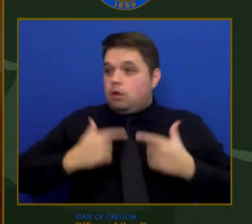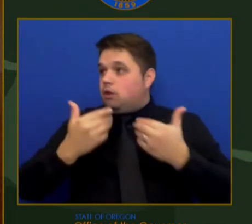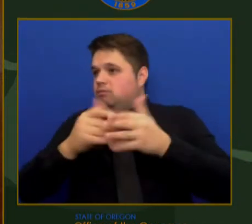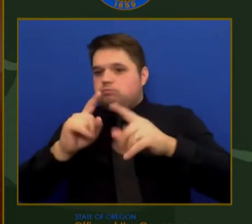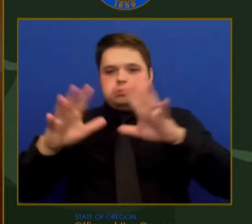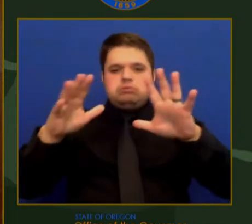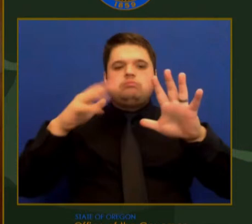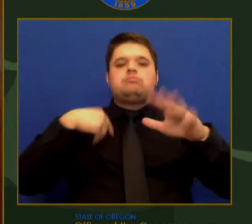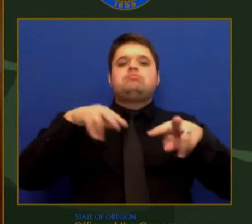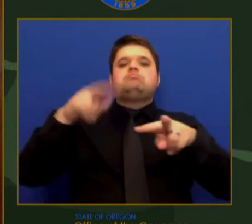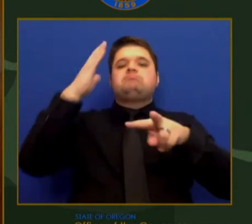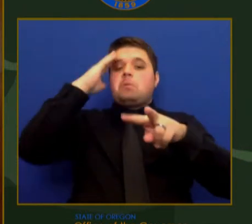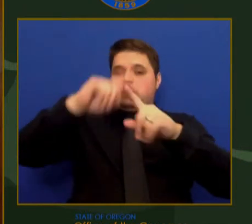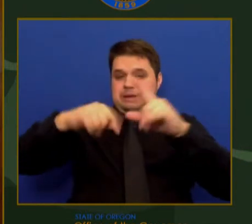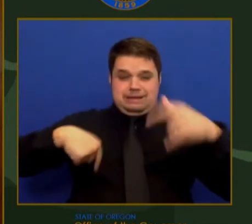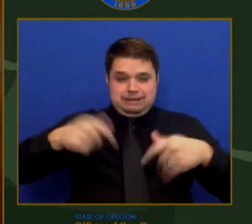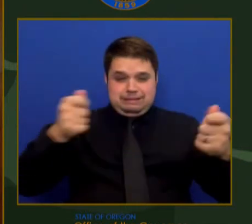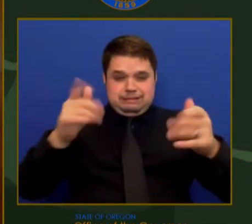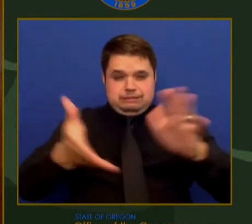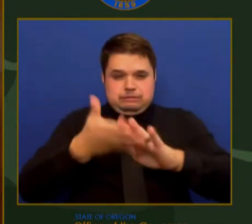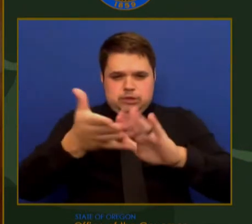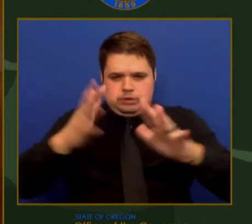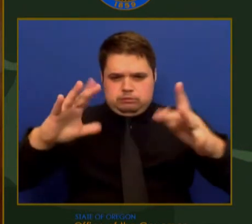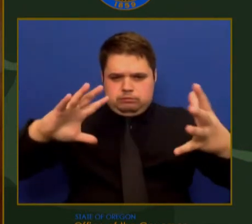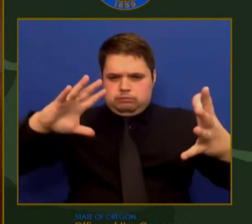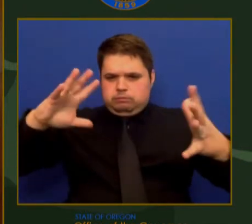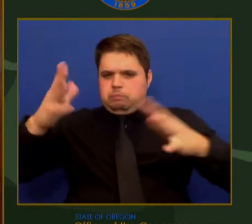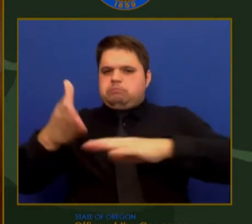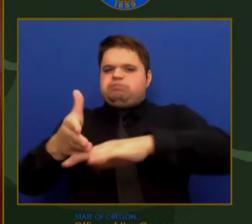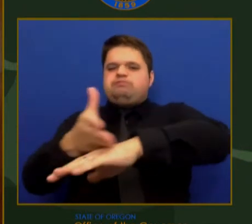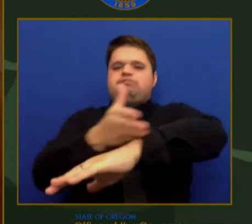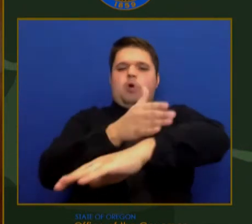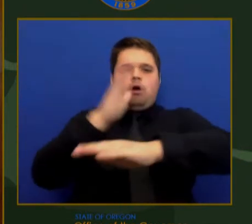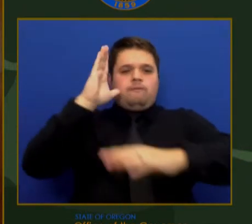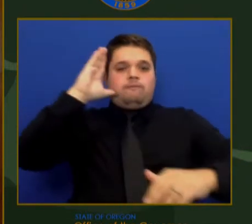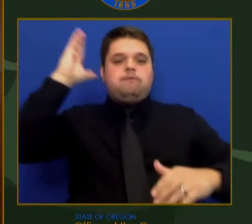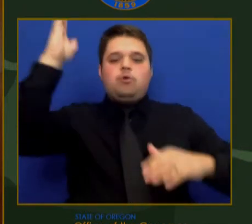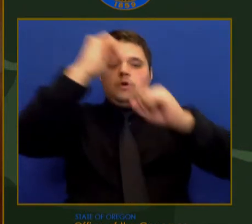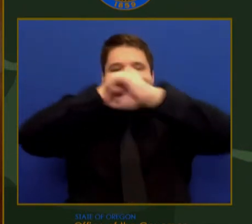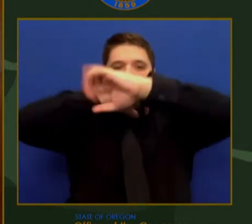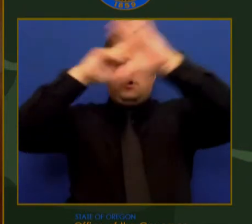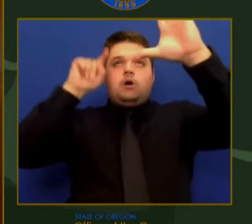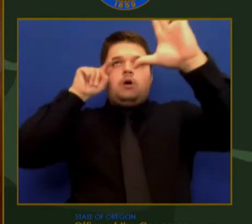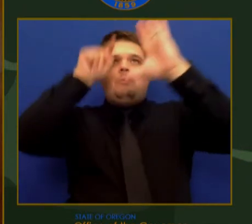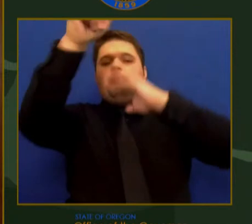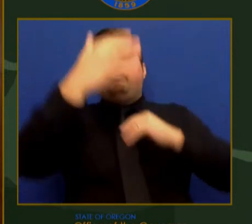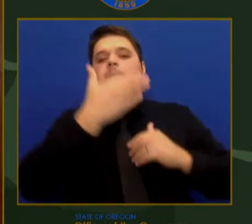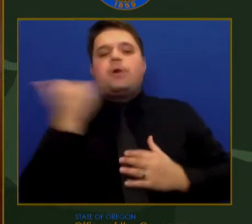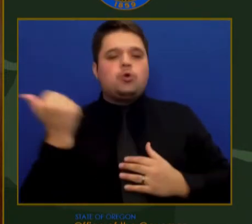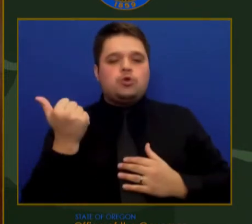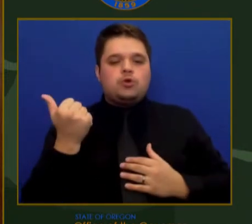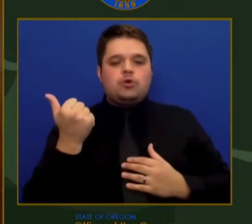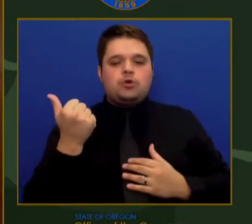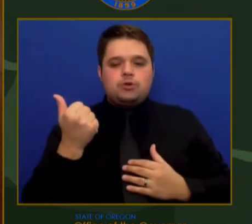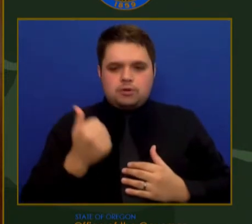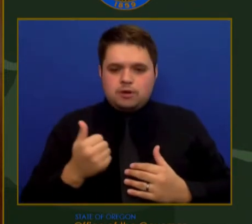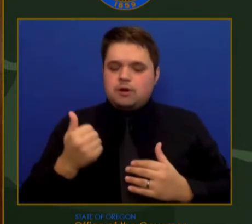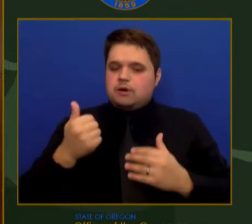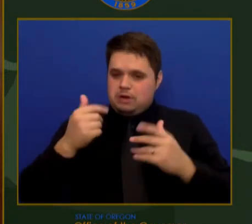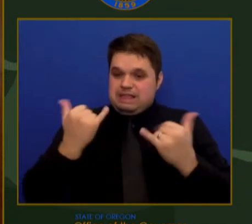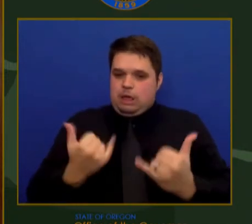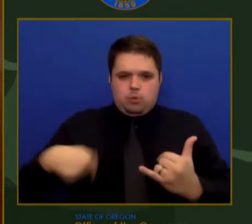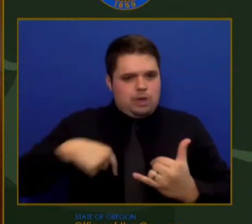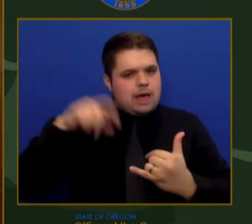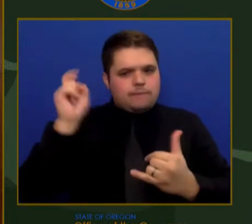Oregonians have worked together to prevent the worst impacts of this virus. Now, we must